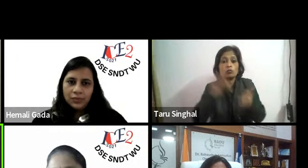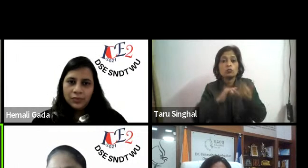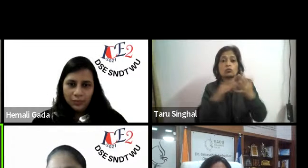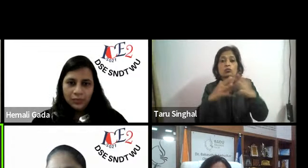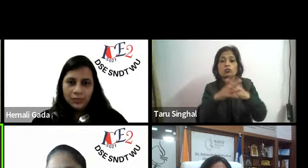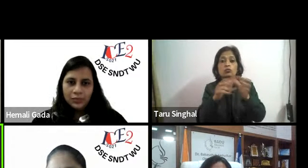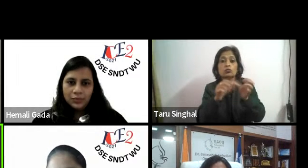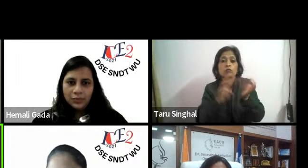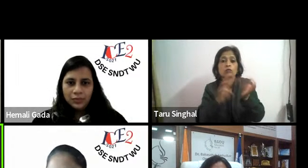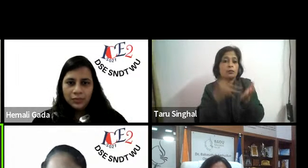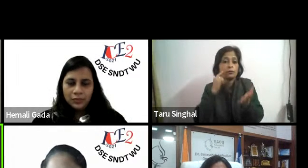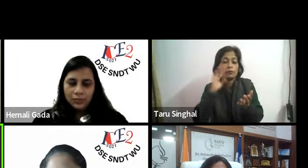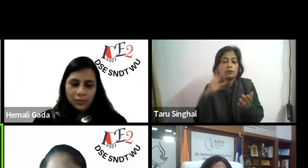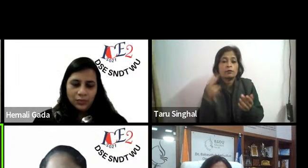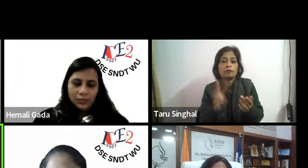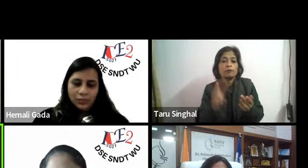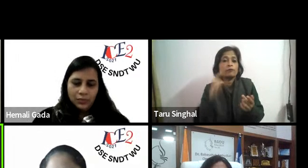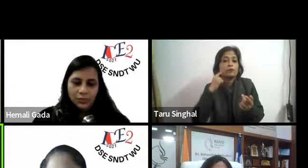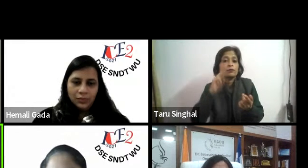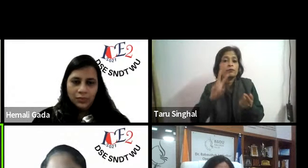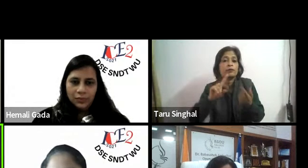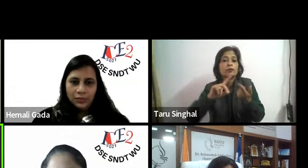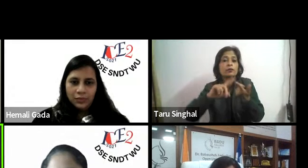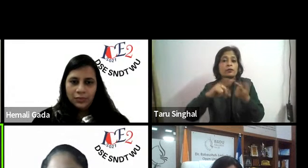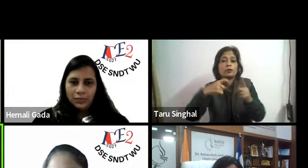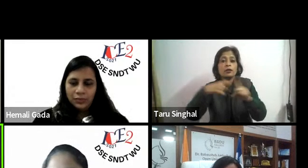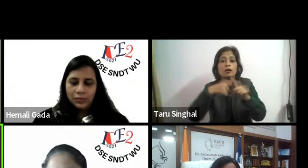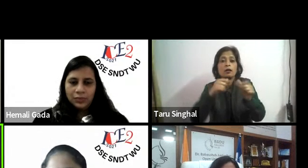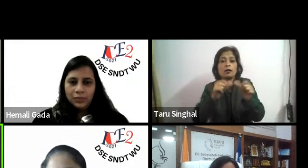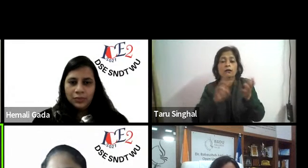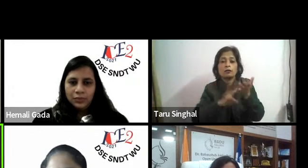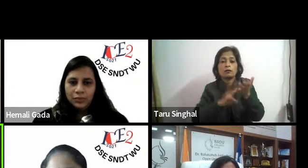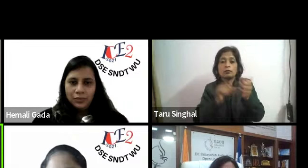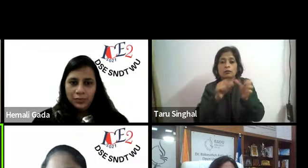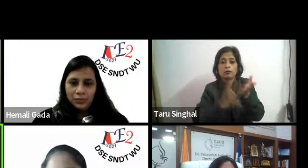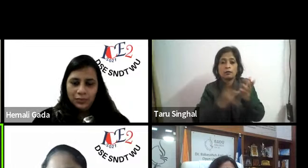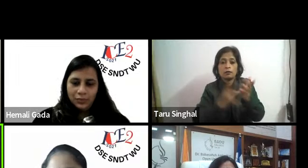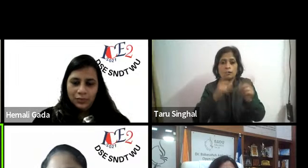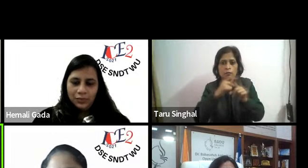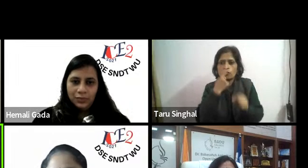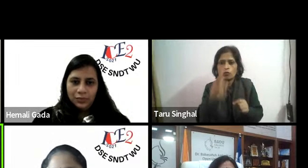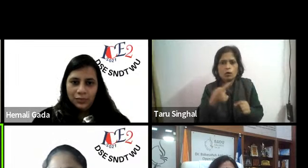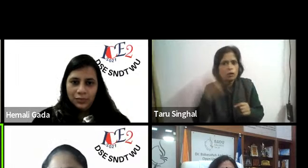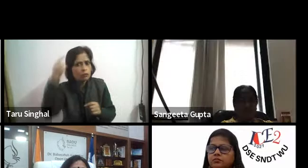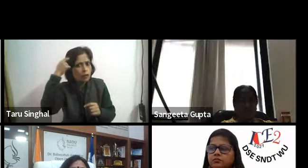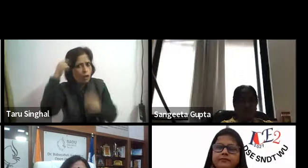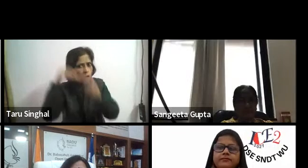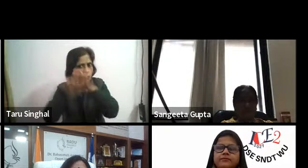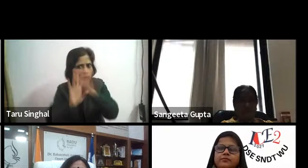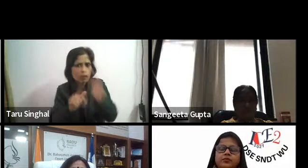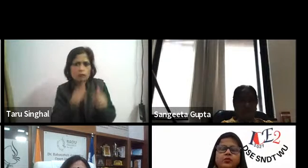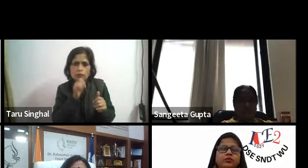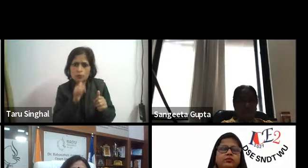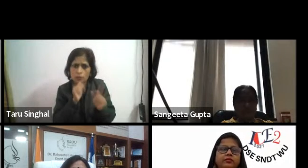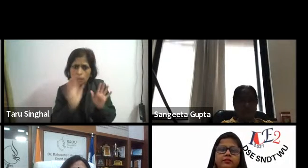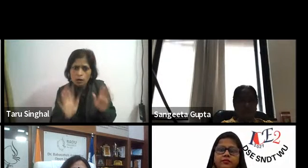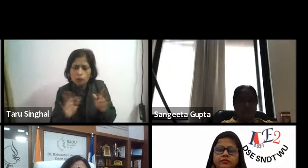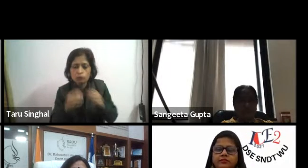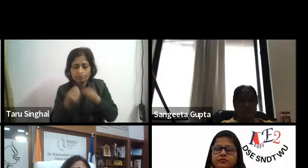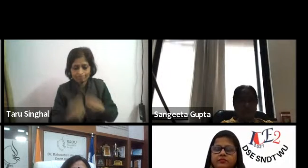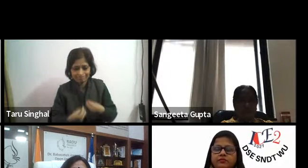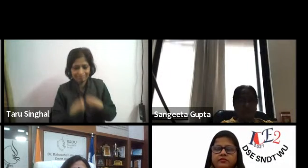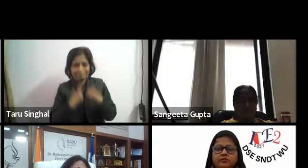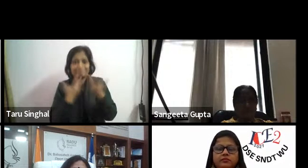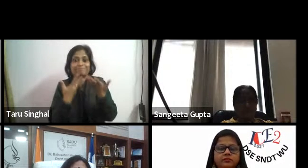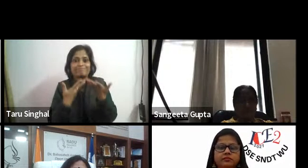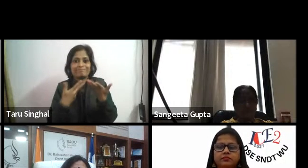the education is the manifestation of the hidden knowledge and information. So keeping all these things in mind, the India is heading